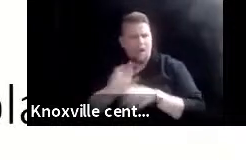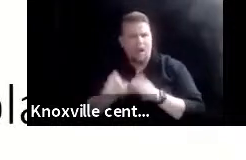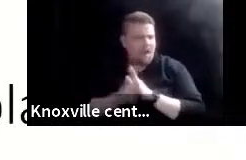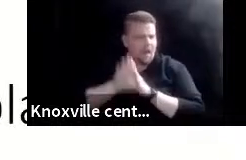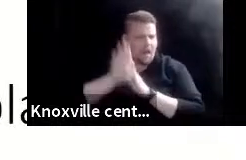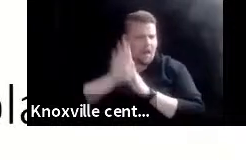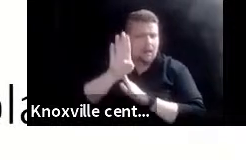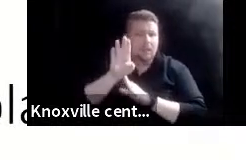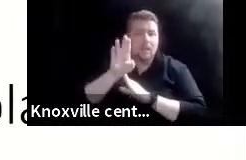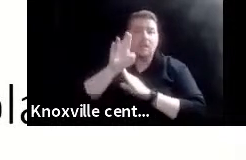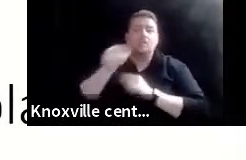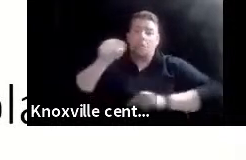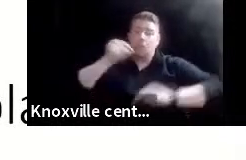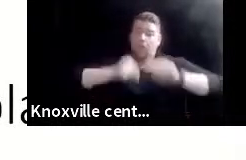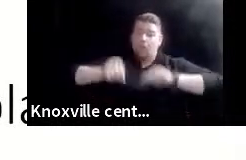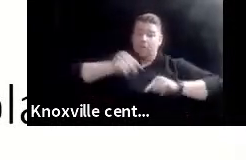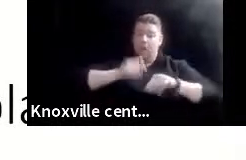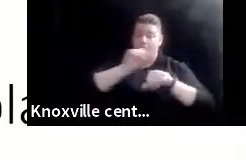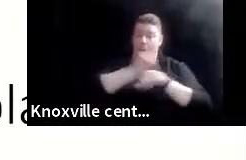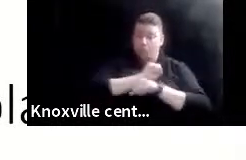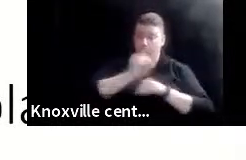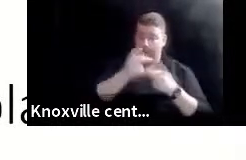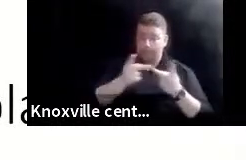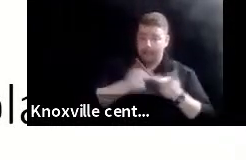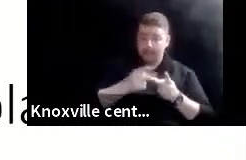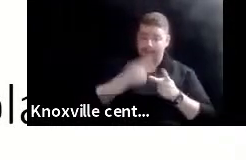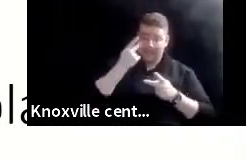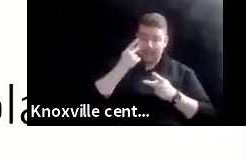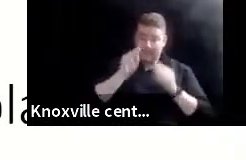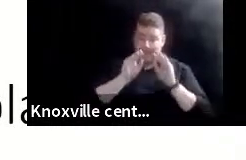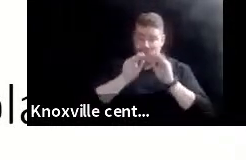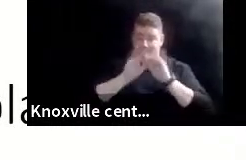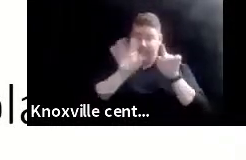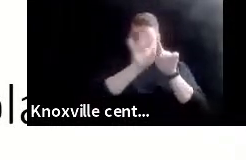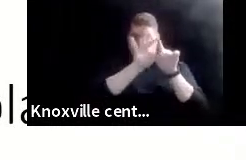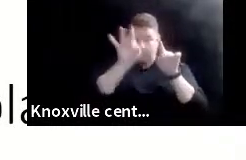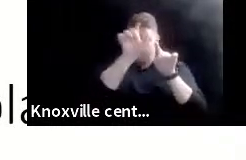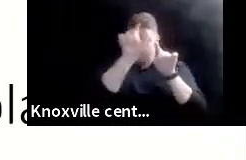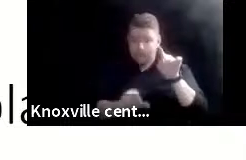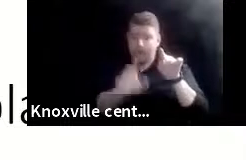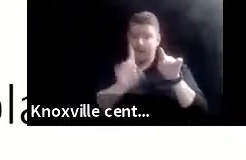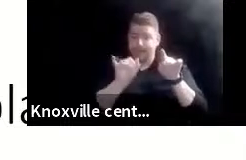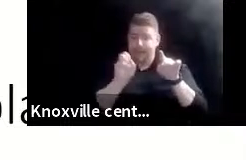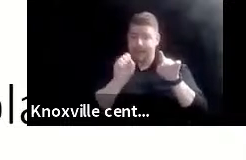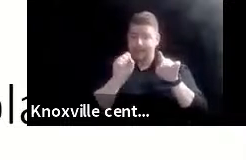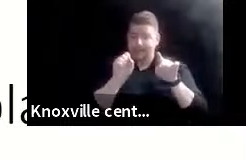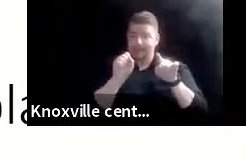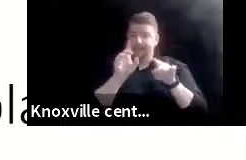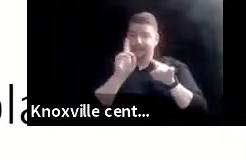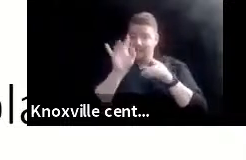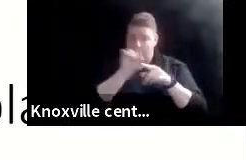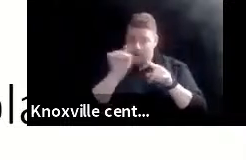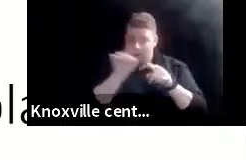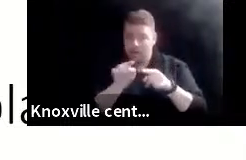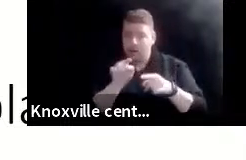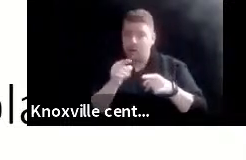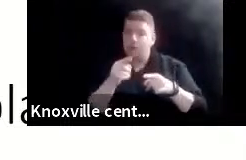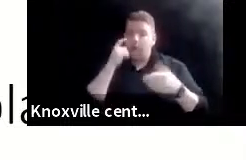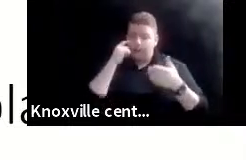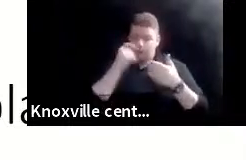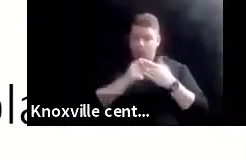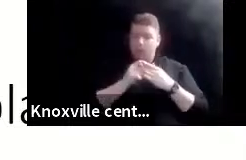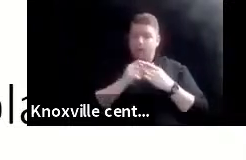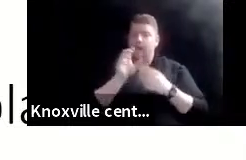we go back and we look at that workplace, which we see those really clear data signatures, we do notice that we have a